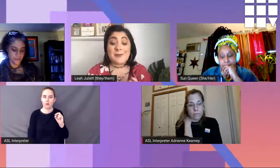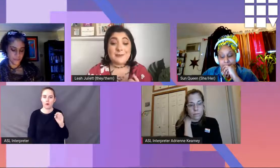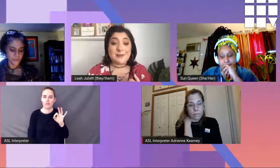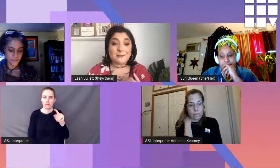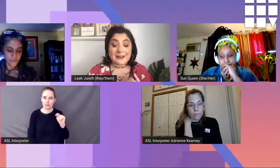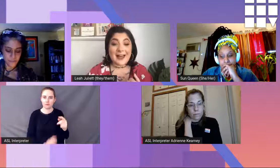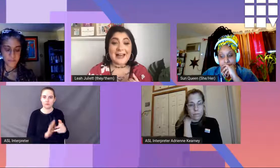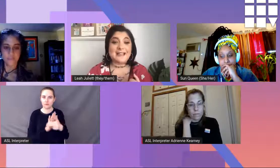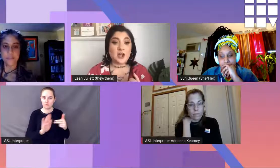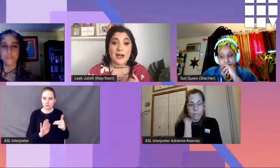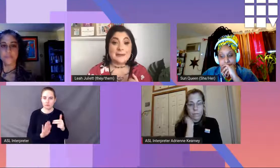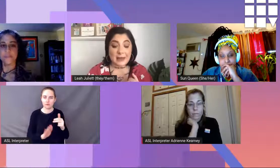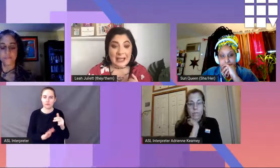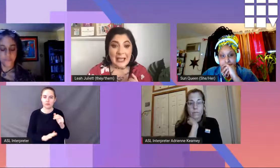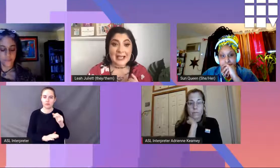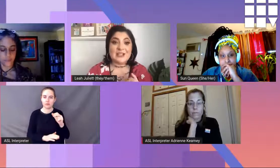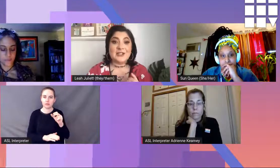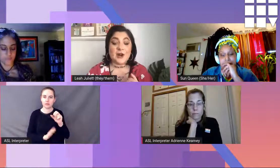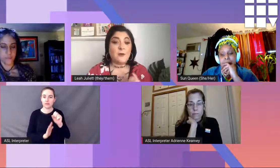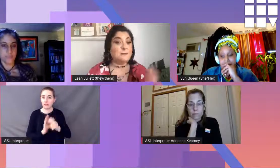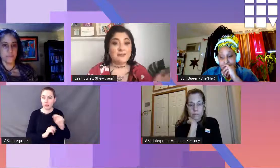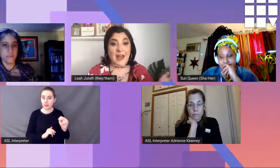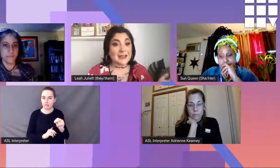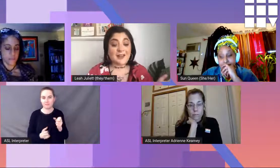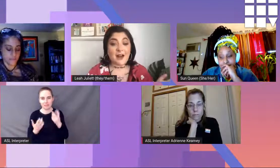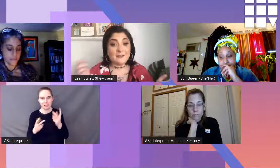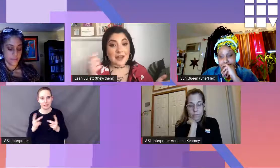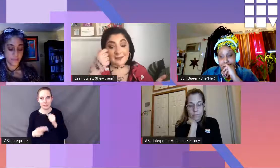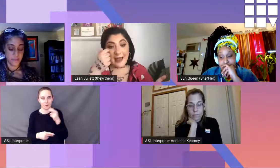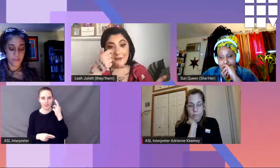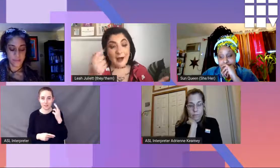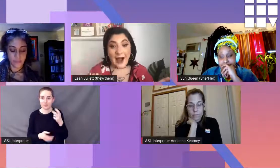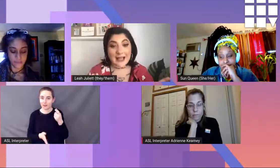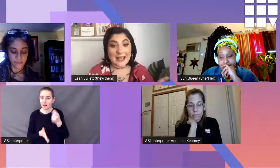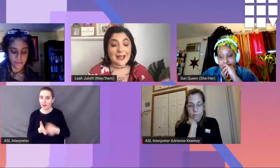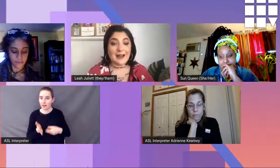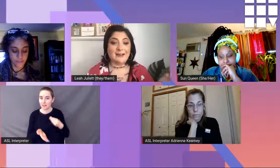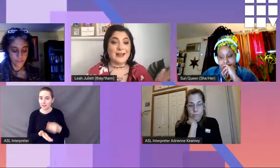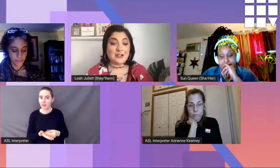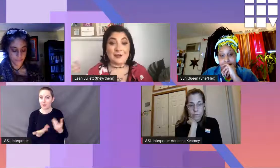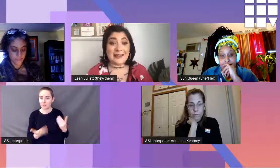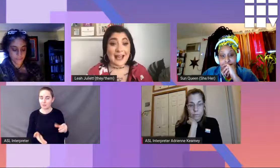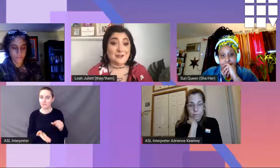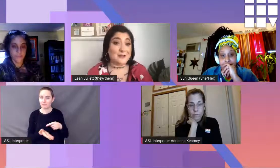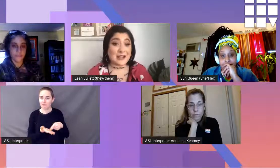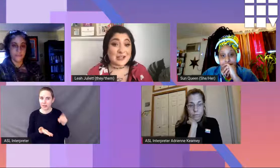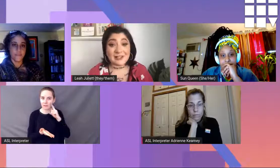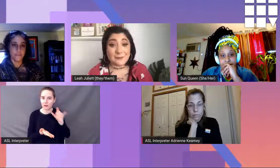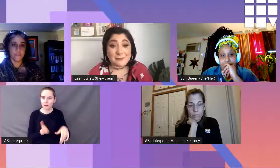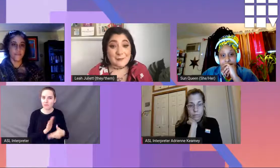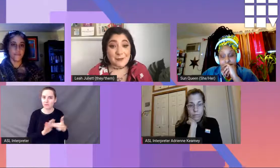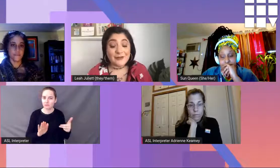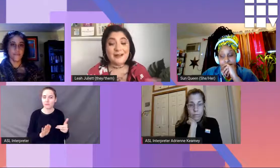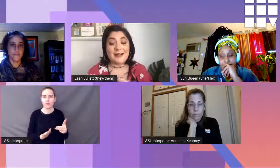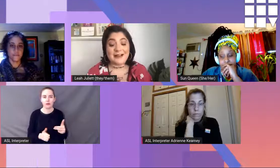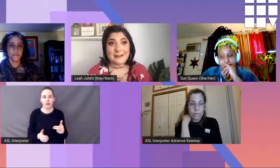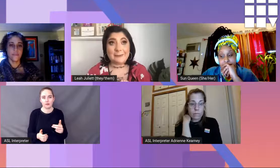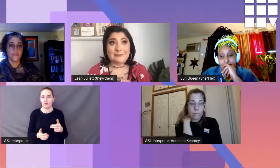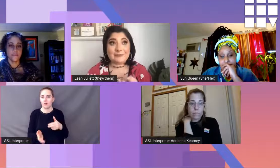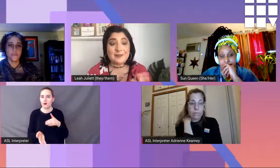a lot of people don't realize costs money. So that's a lot of times out of pocket unless you can get donations from